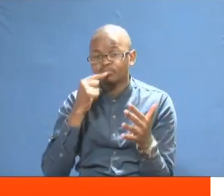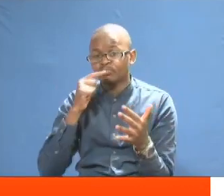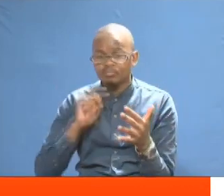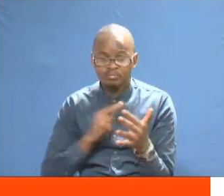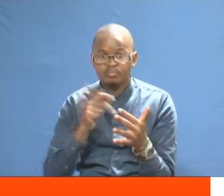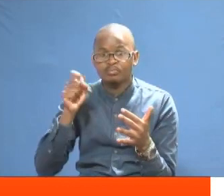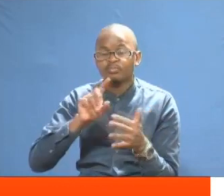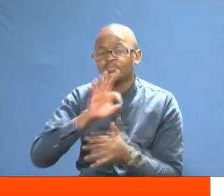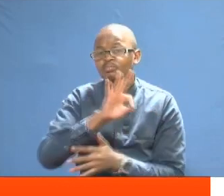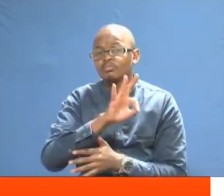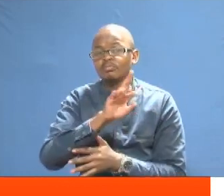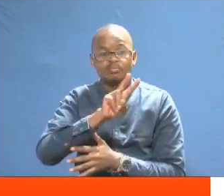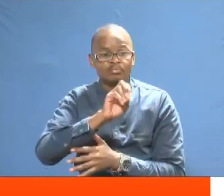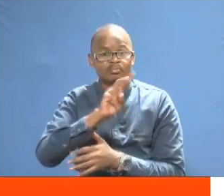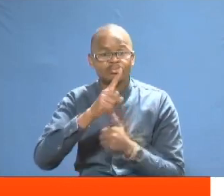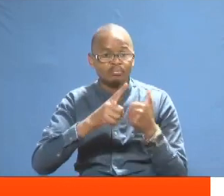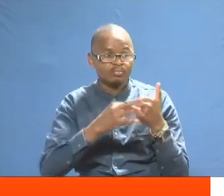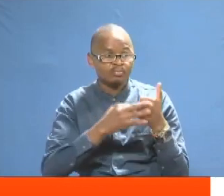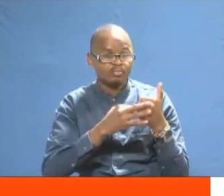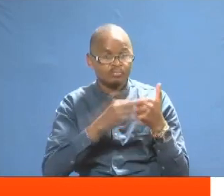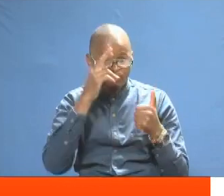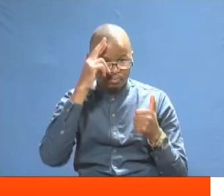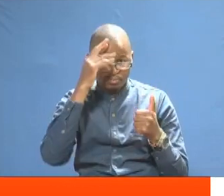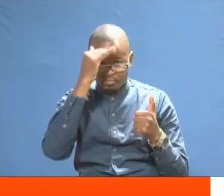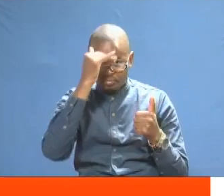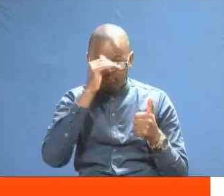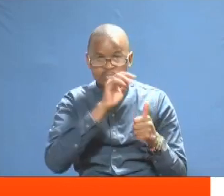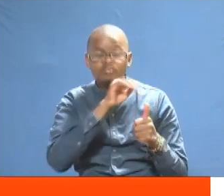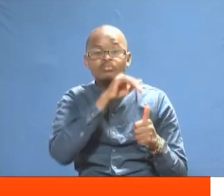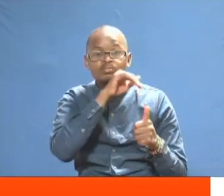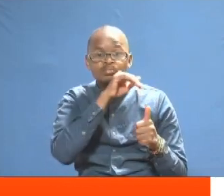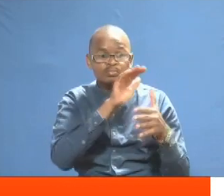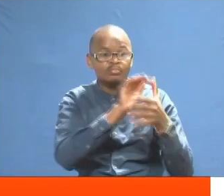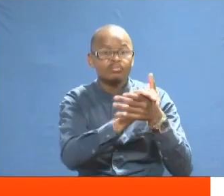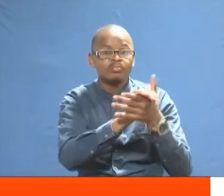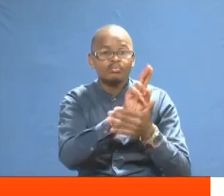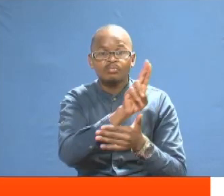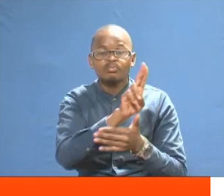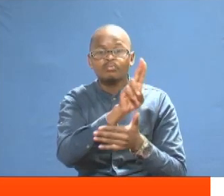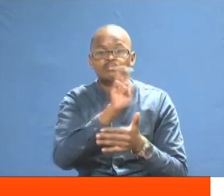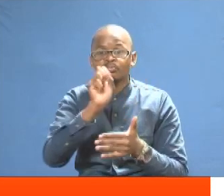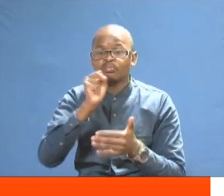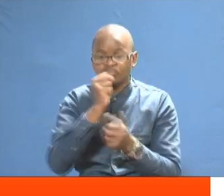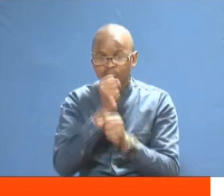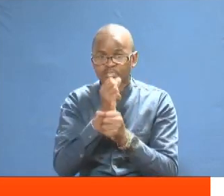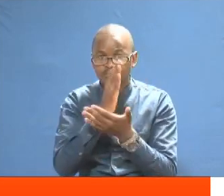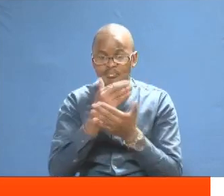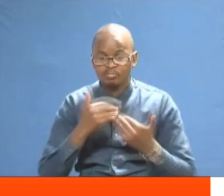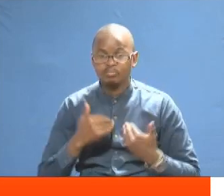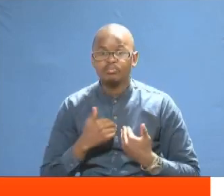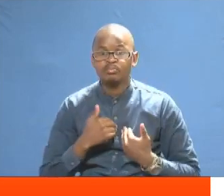us in March 2018 that the reason Raila Odinga was having a handshake with President Uhuru Kenyatta was to ensure we